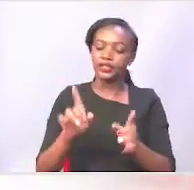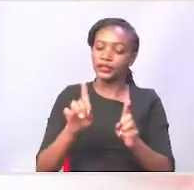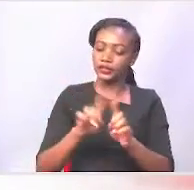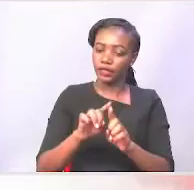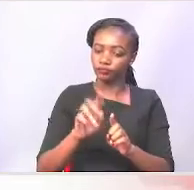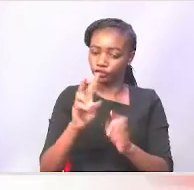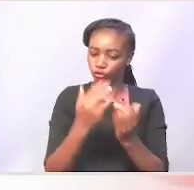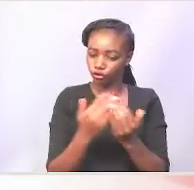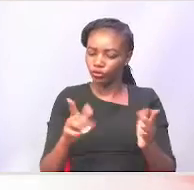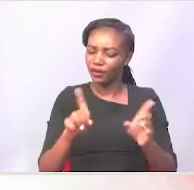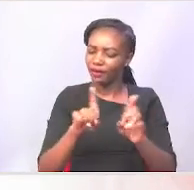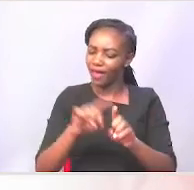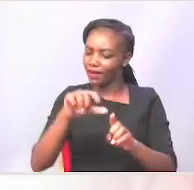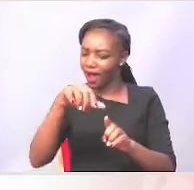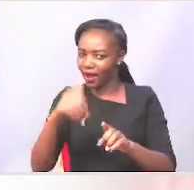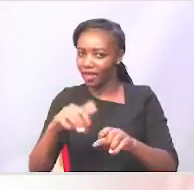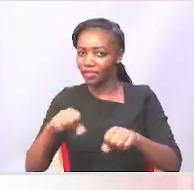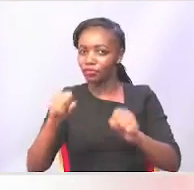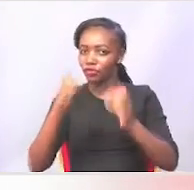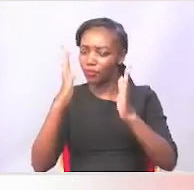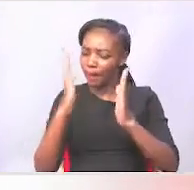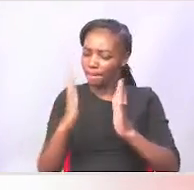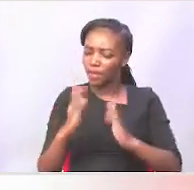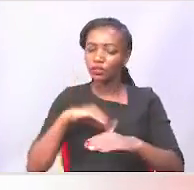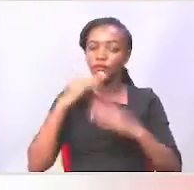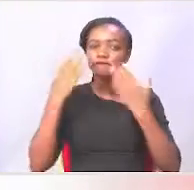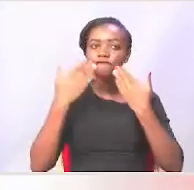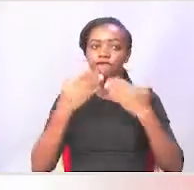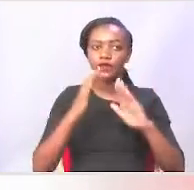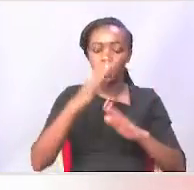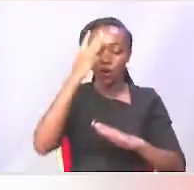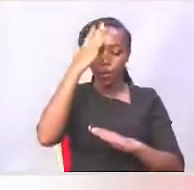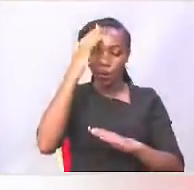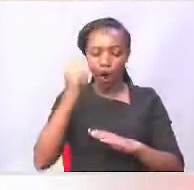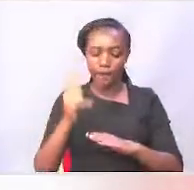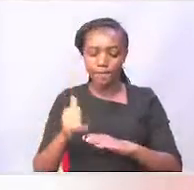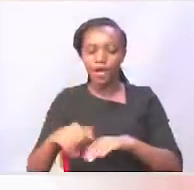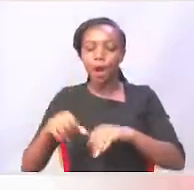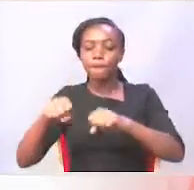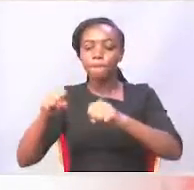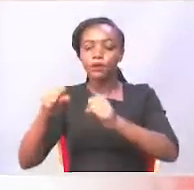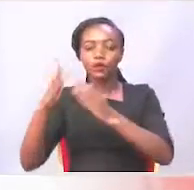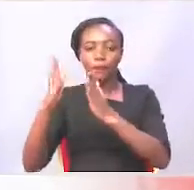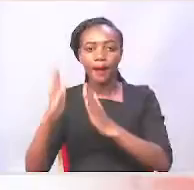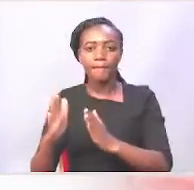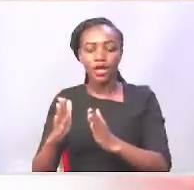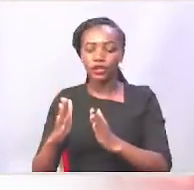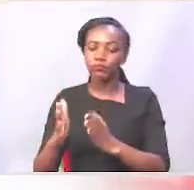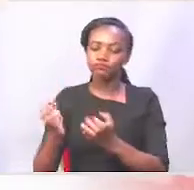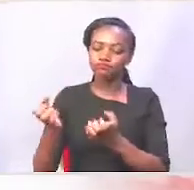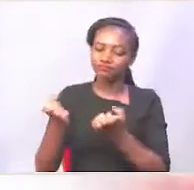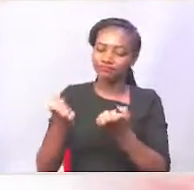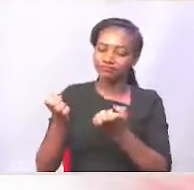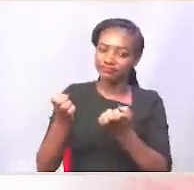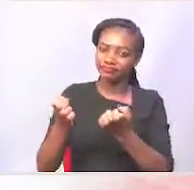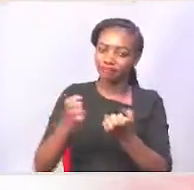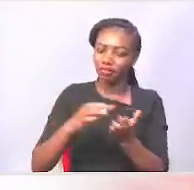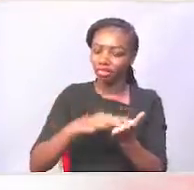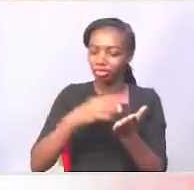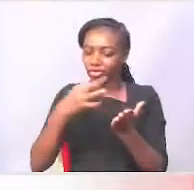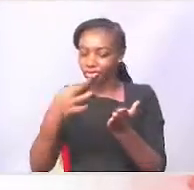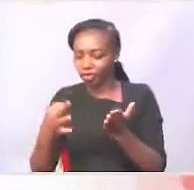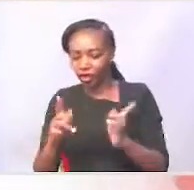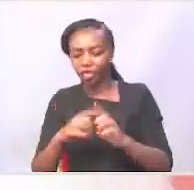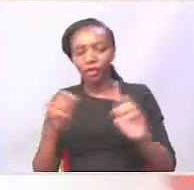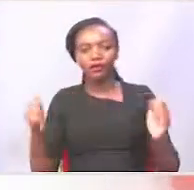few kilometers from their homestead after bodaboda operator that was faing l contr and the motorcycle was involv